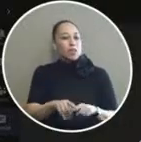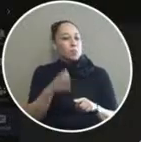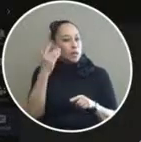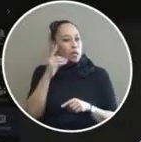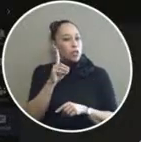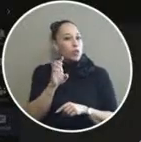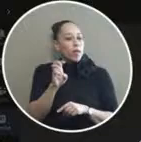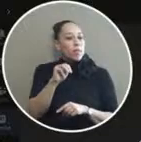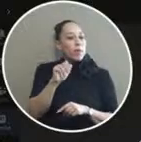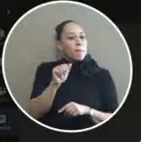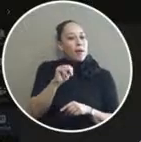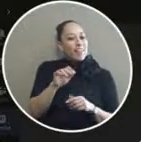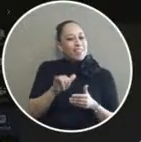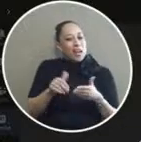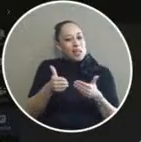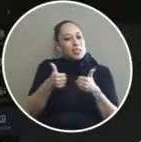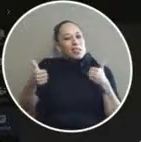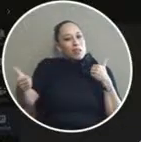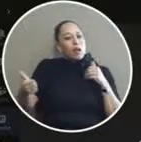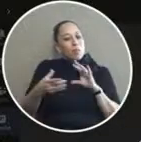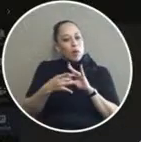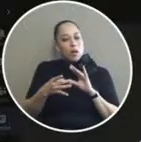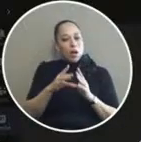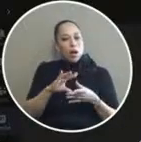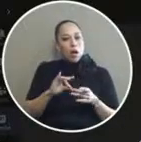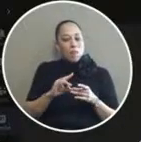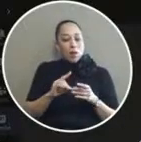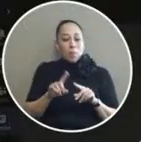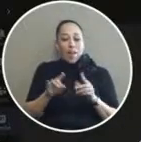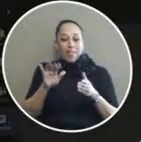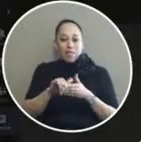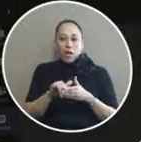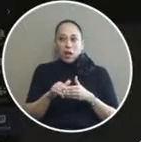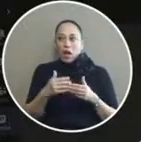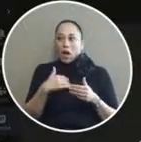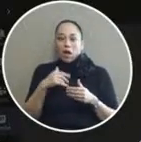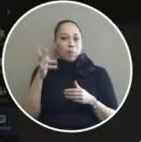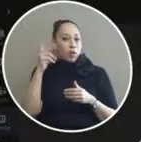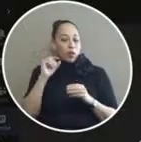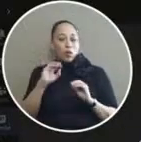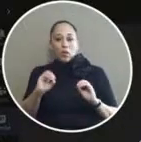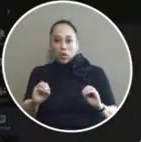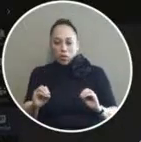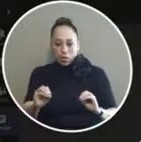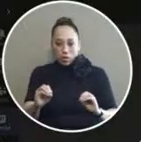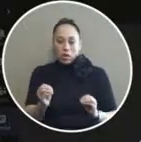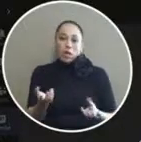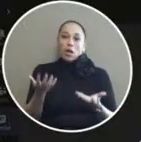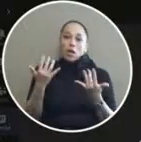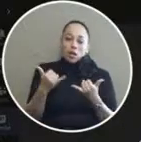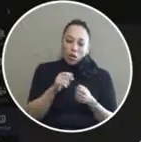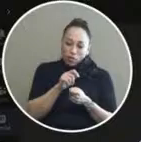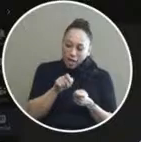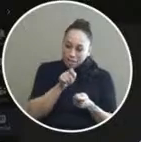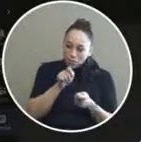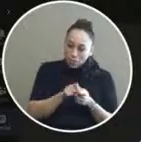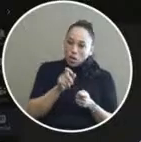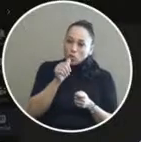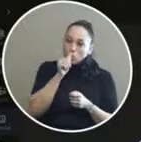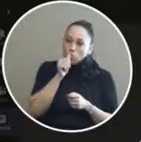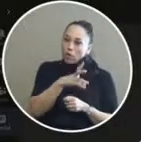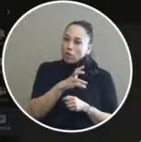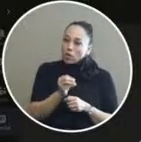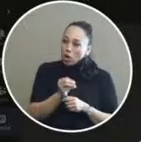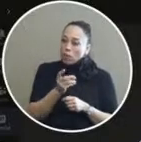So that's a completely separate comment. But comments on bedside manner, I've not heard anything. Now, if it's specific to a private